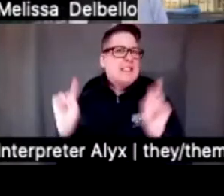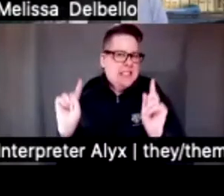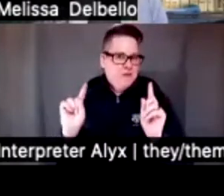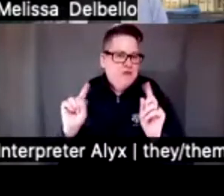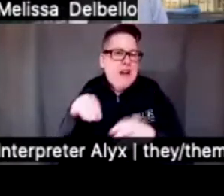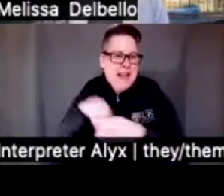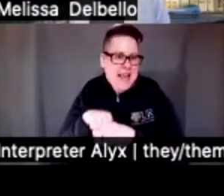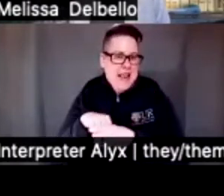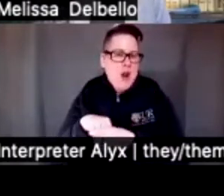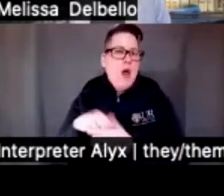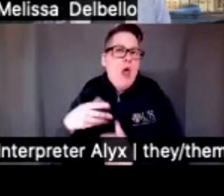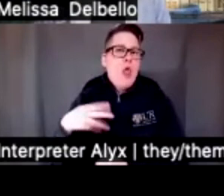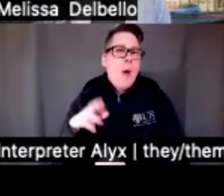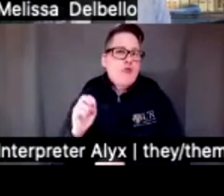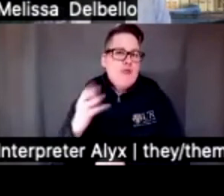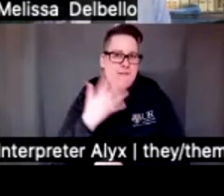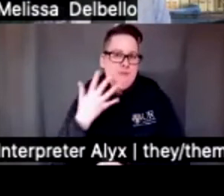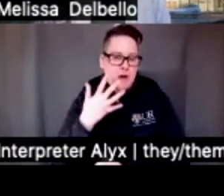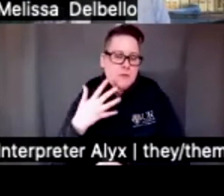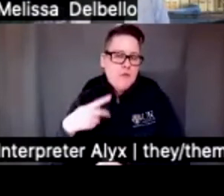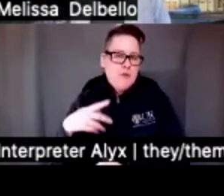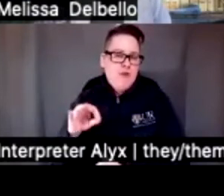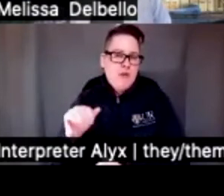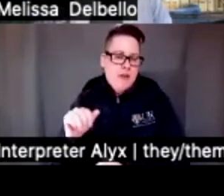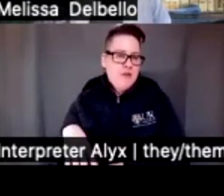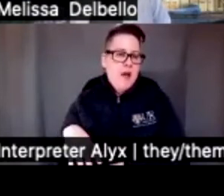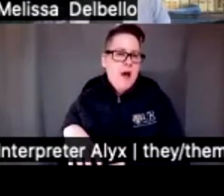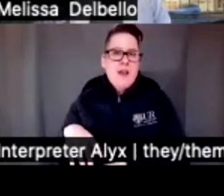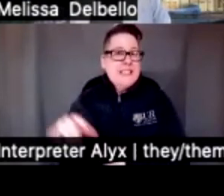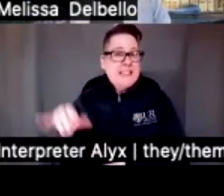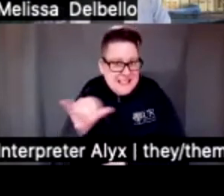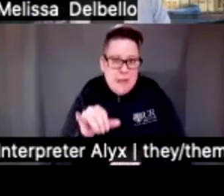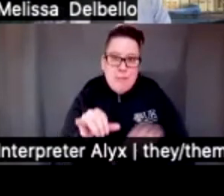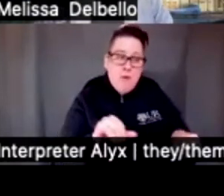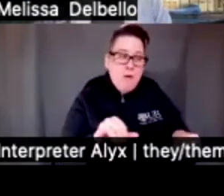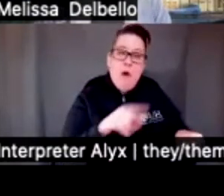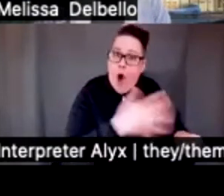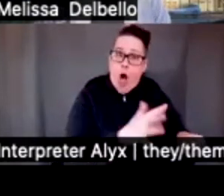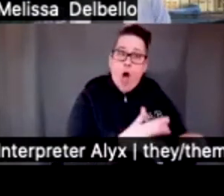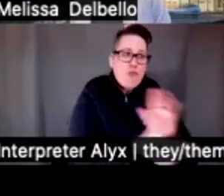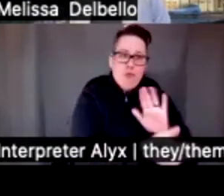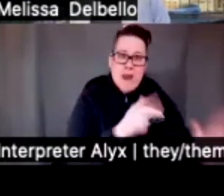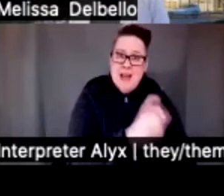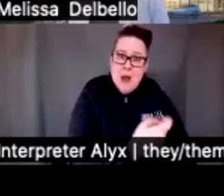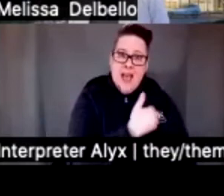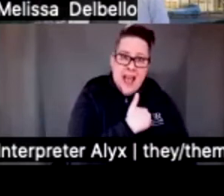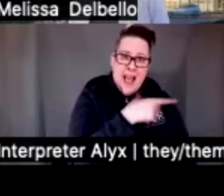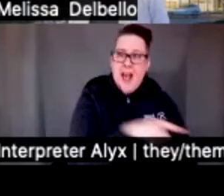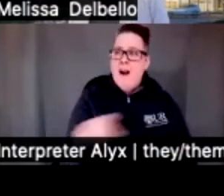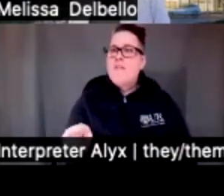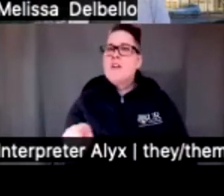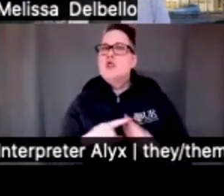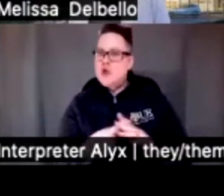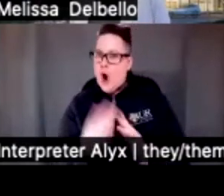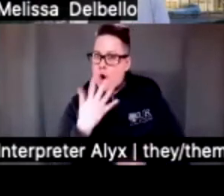prefrontal regions. Very consistent with what is found in those who already have their onset of bipolar